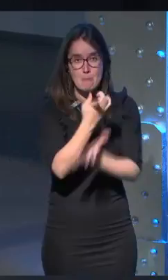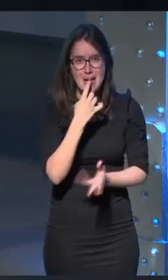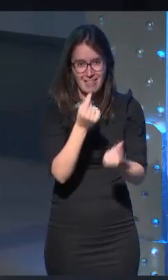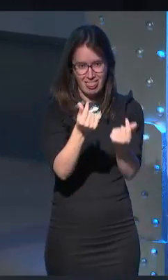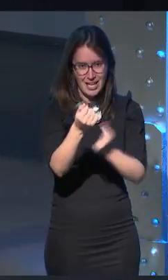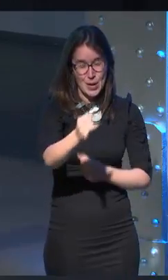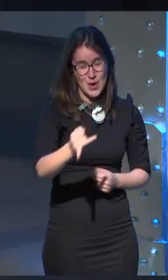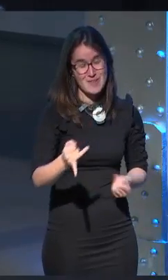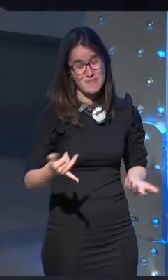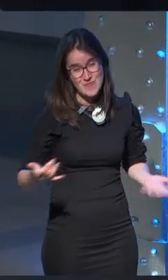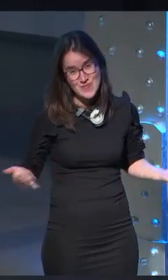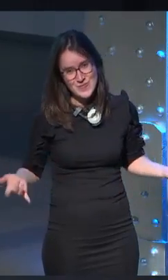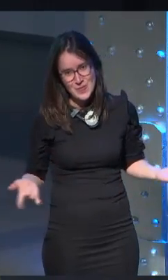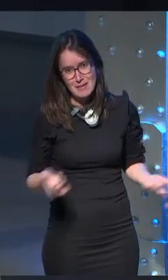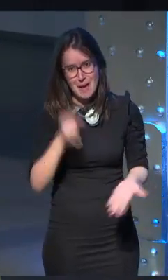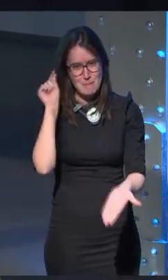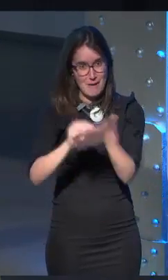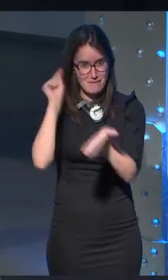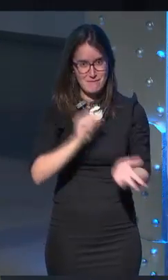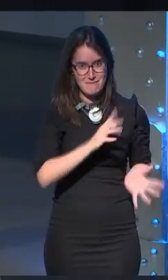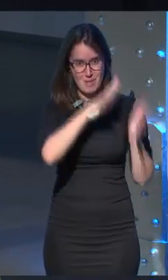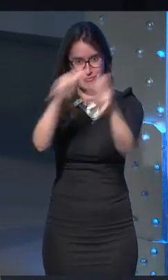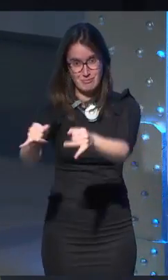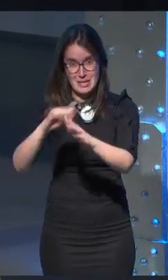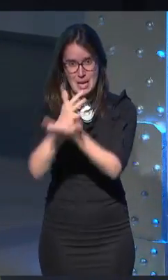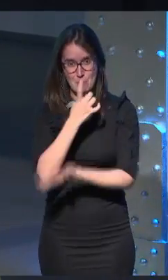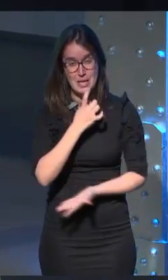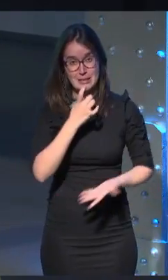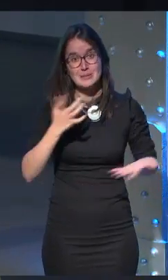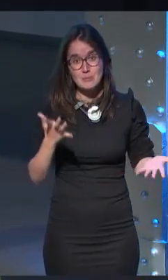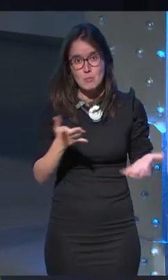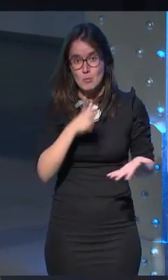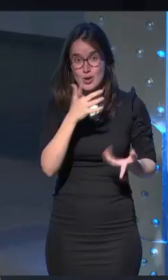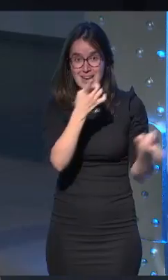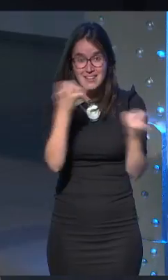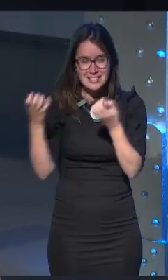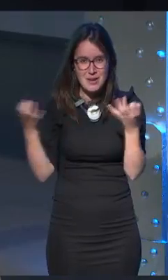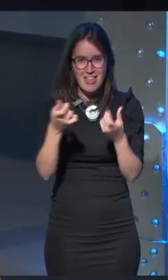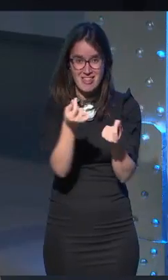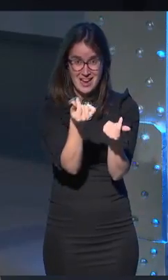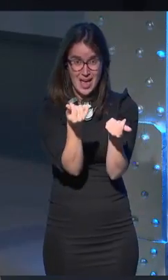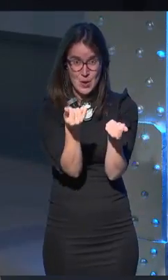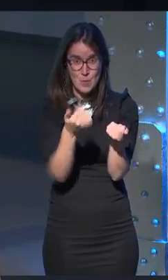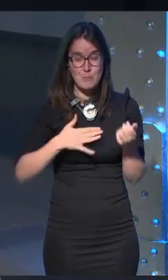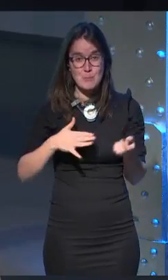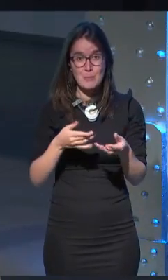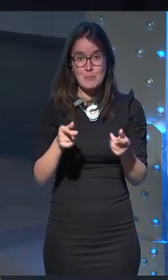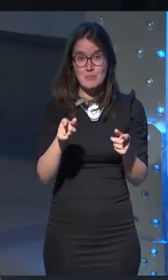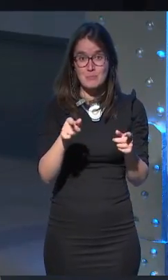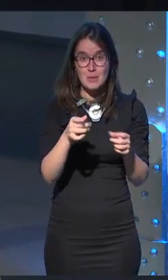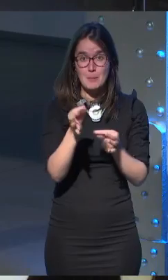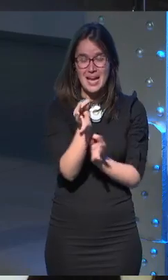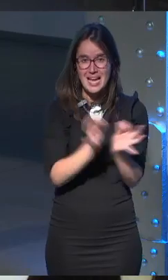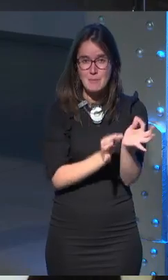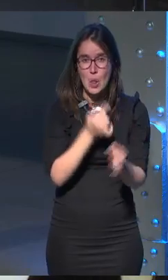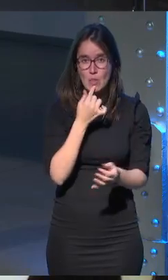then we get there really fast. So that's what we need is money. My brother says, getting to Mars is not